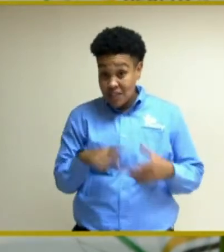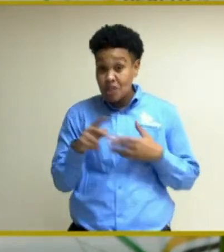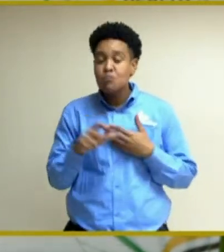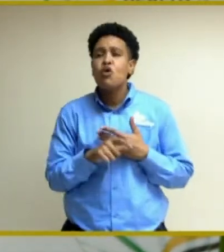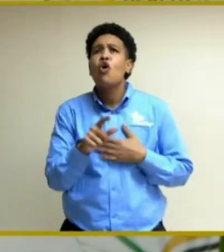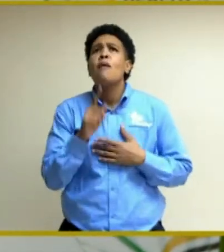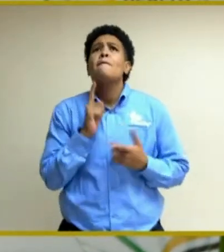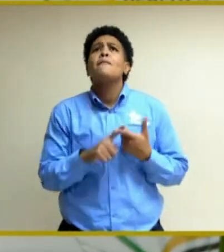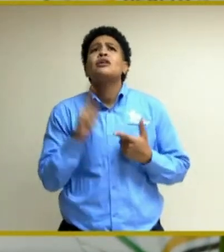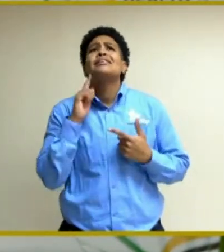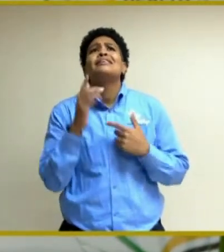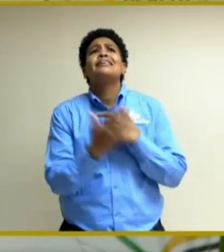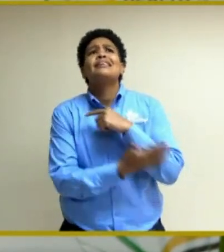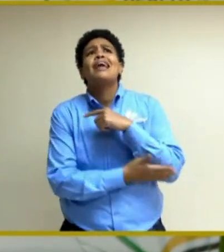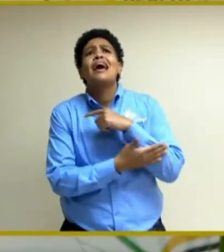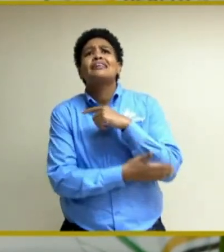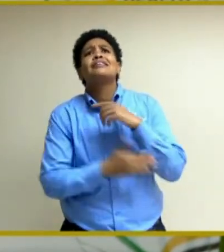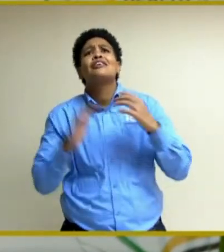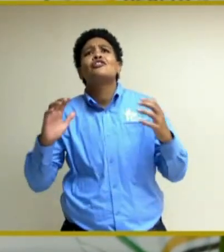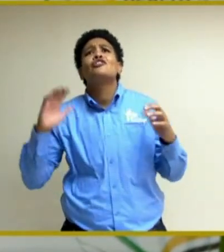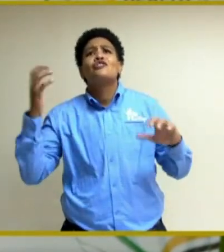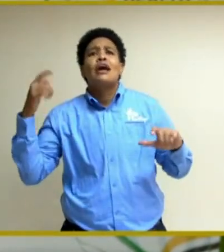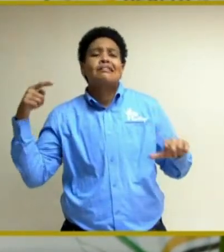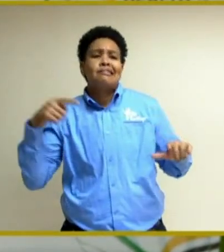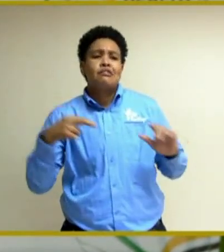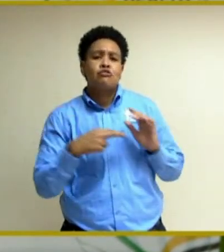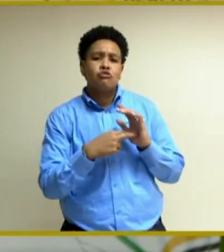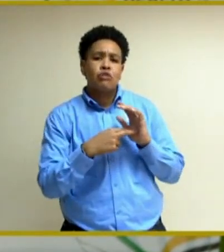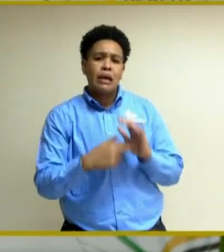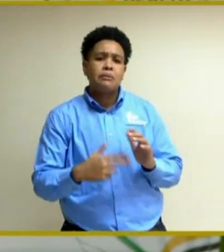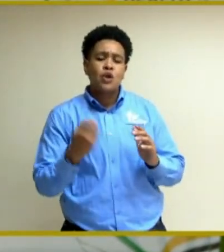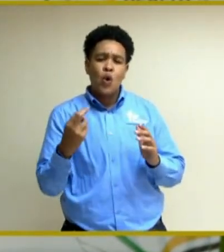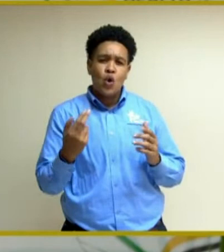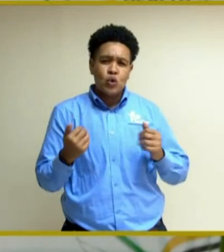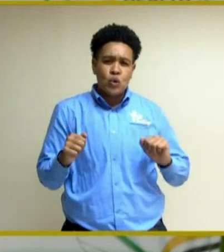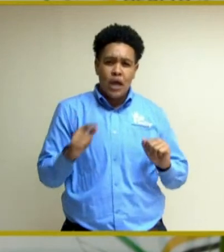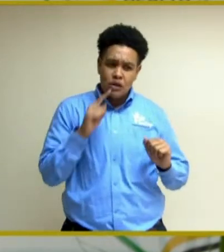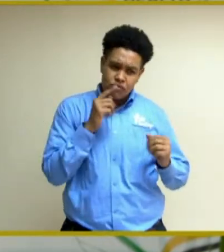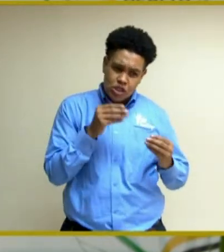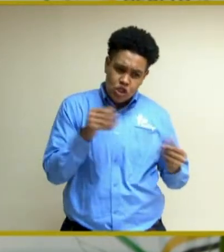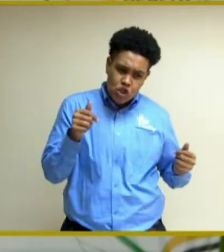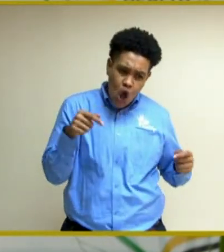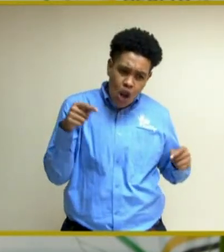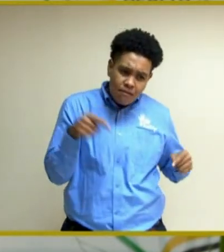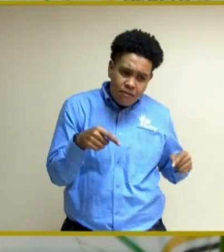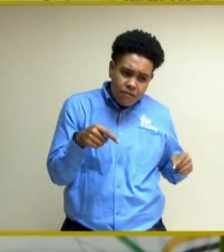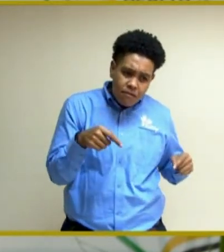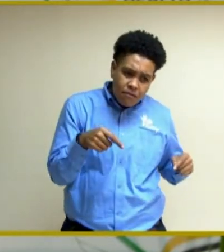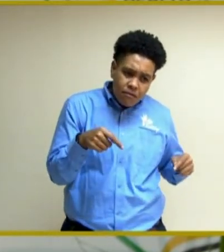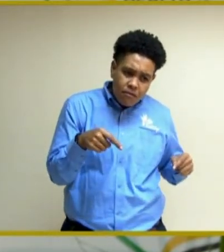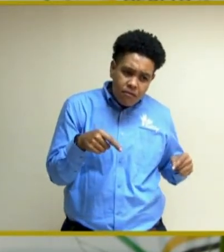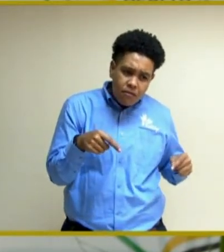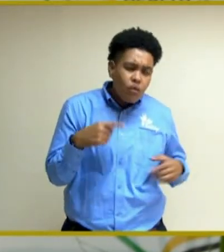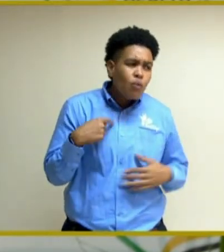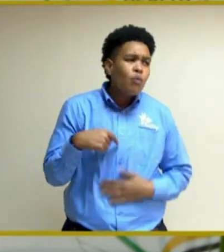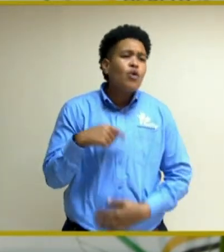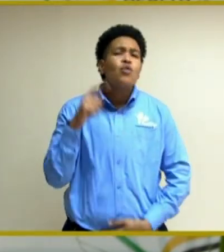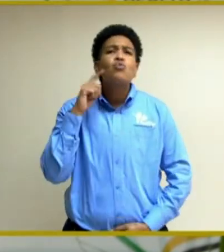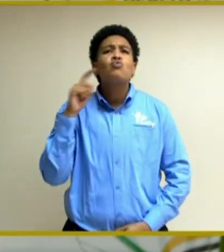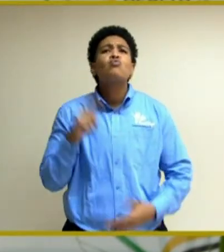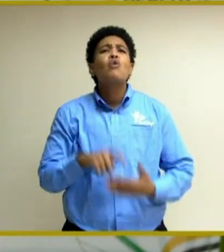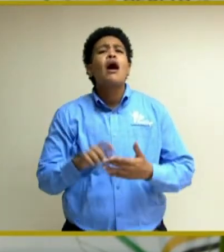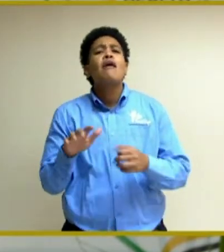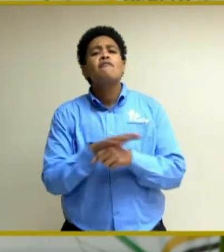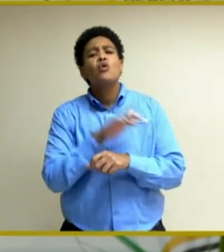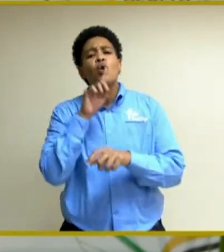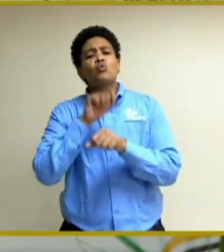and the national crisis that it represents or it tries to solve, we recognize fully that there is